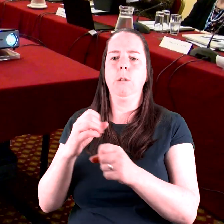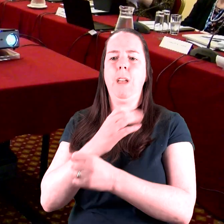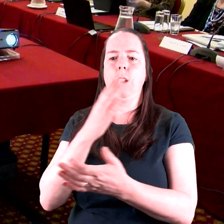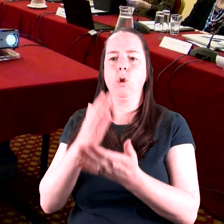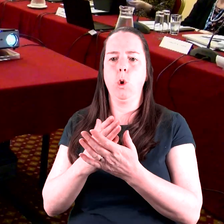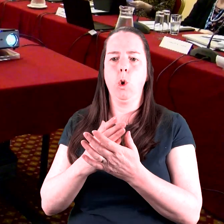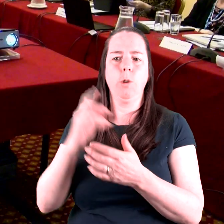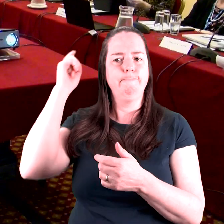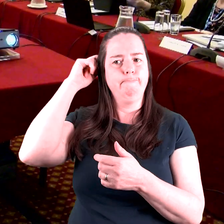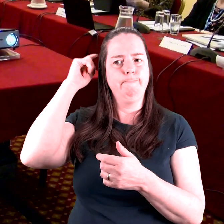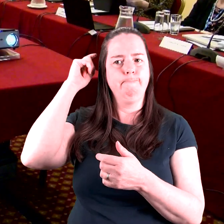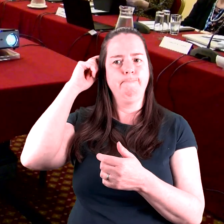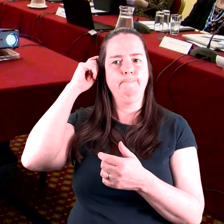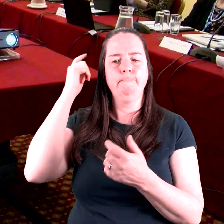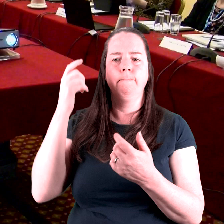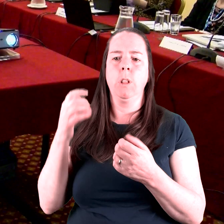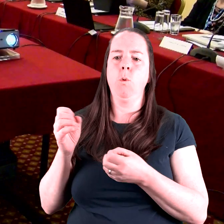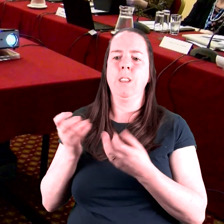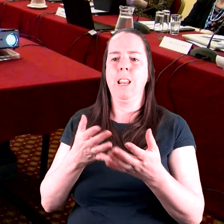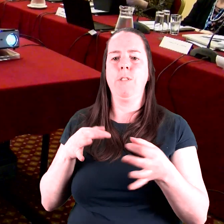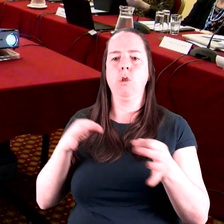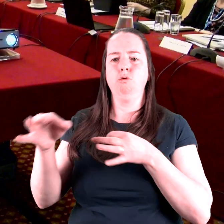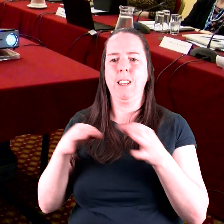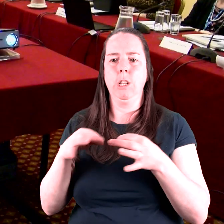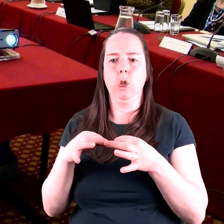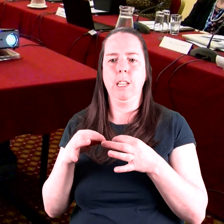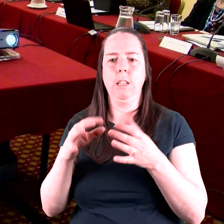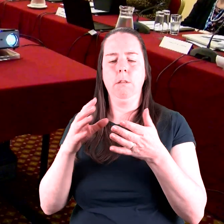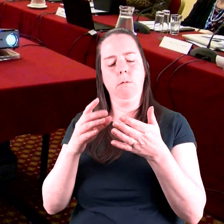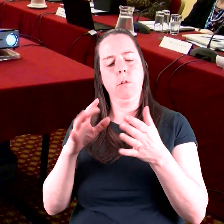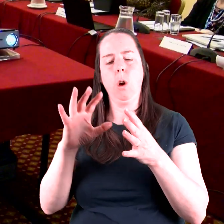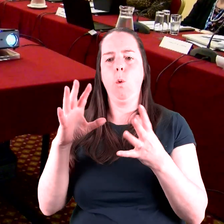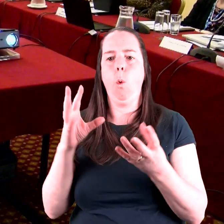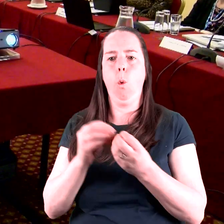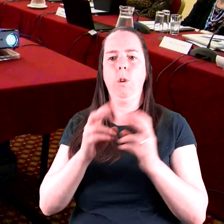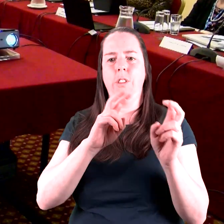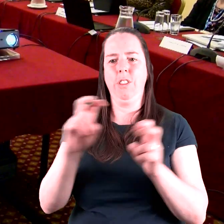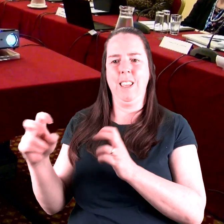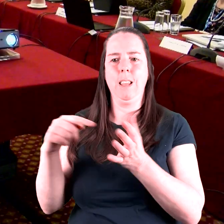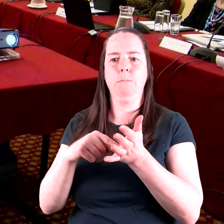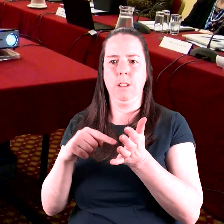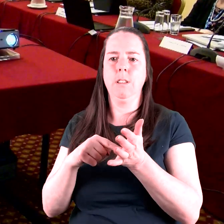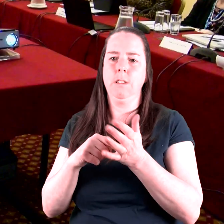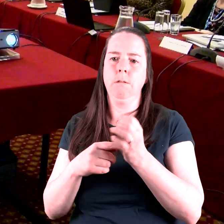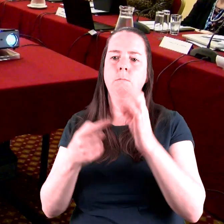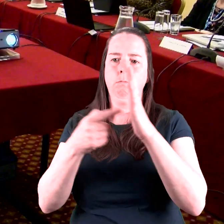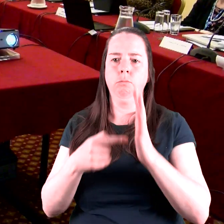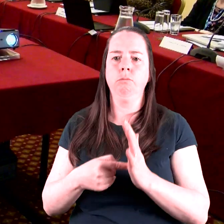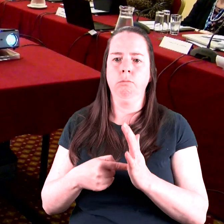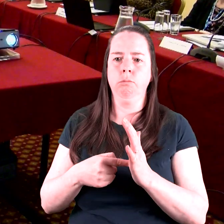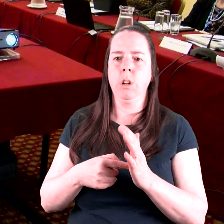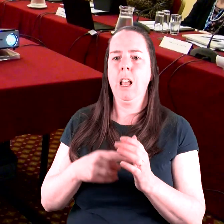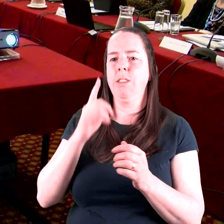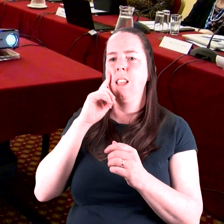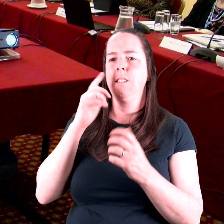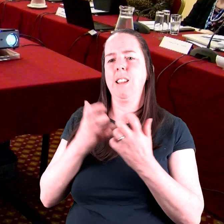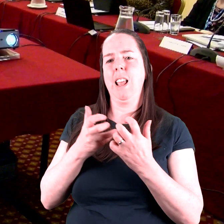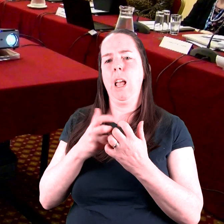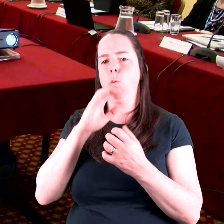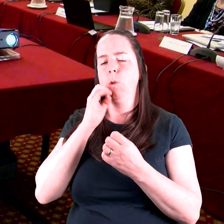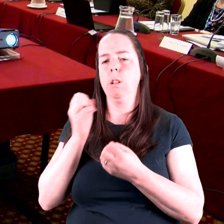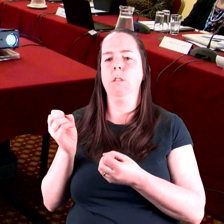this strategy, that we keep those golden threads in the bottom box across all of the themes in the top box. And I think that will